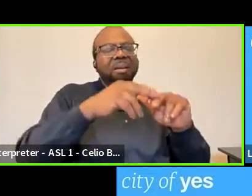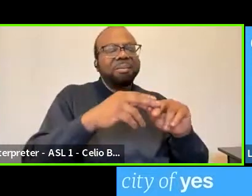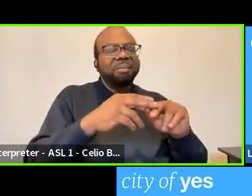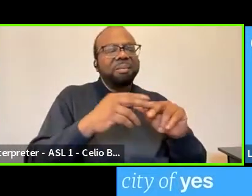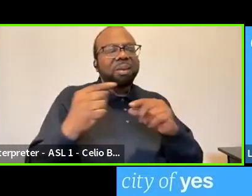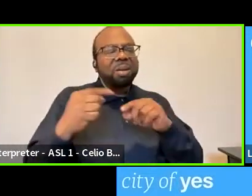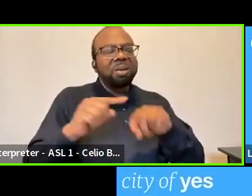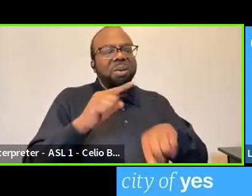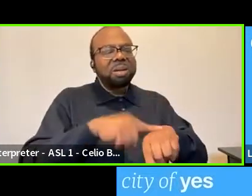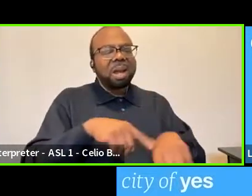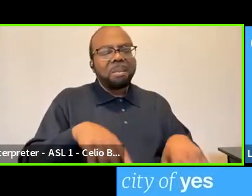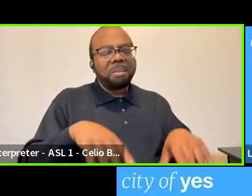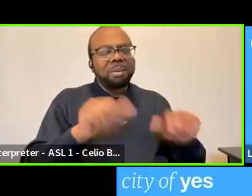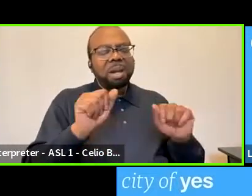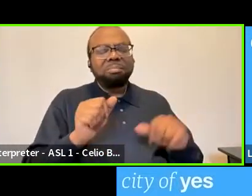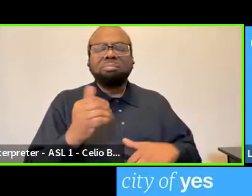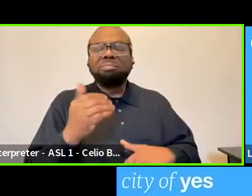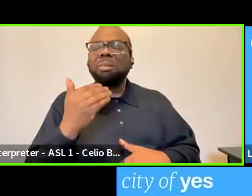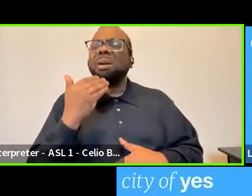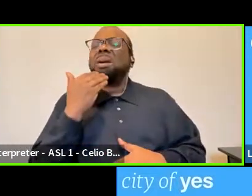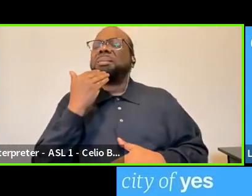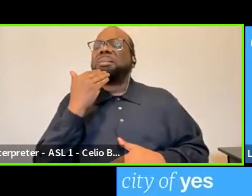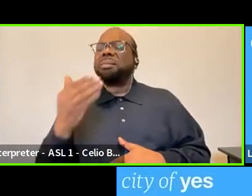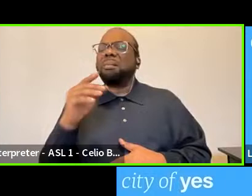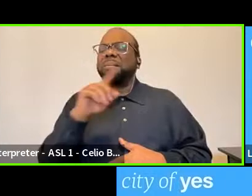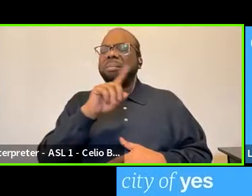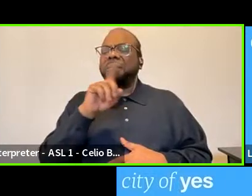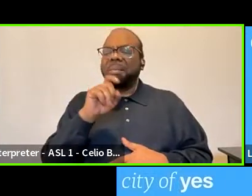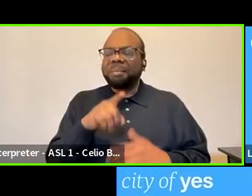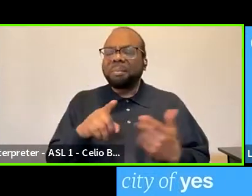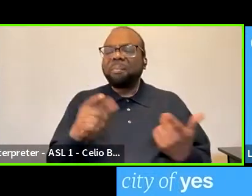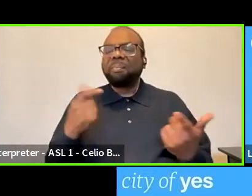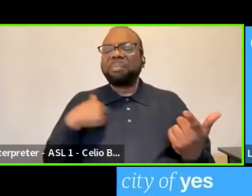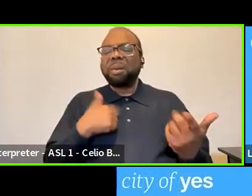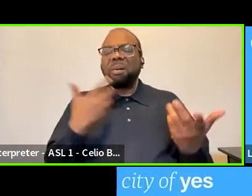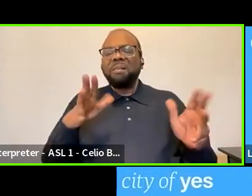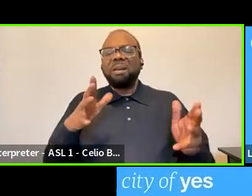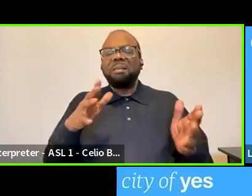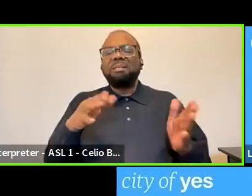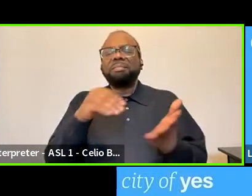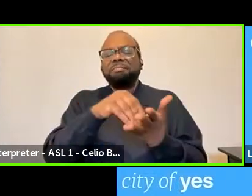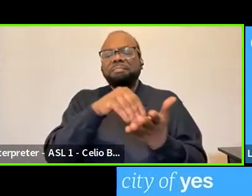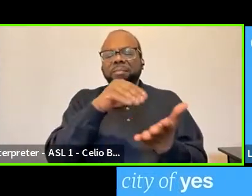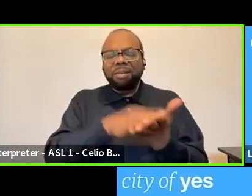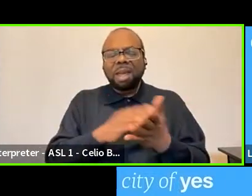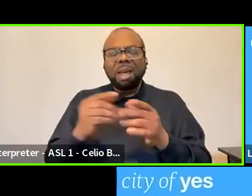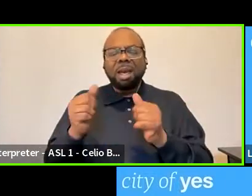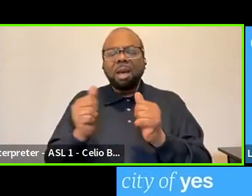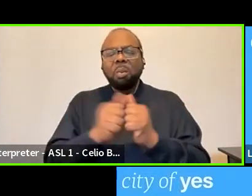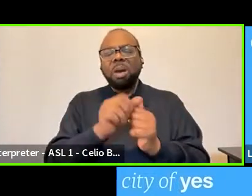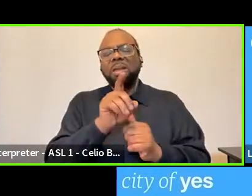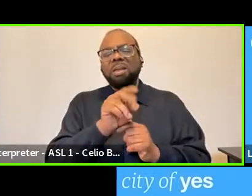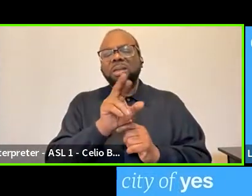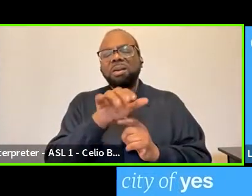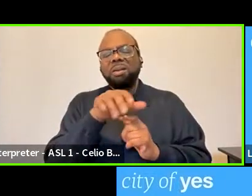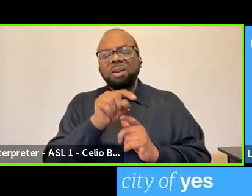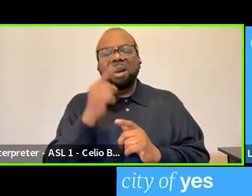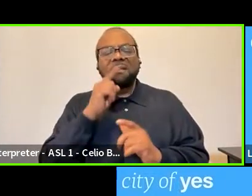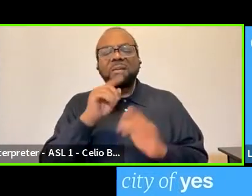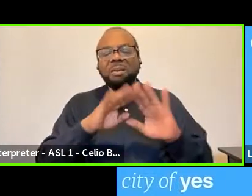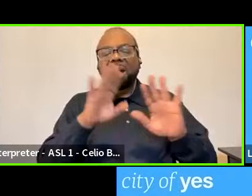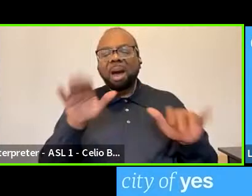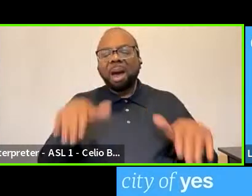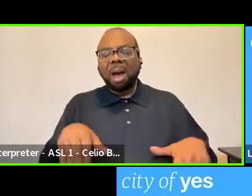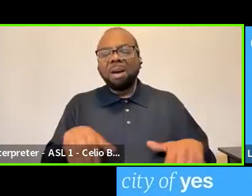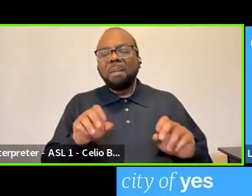Yeah, great question. Um, so essentially, and this is something that we've noted in the draft scope of work for the housing opportunity